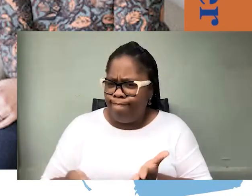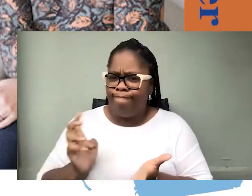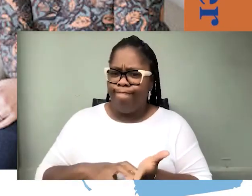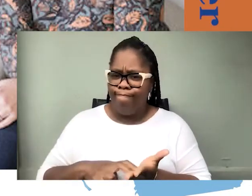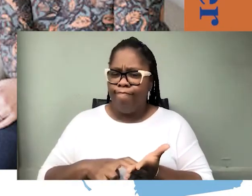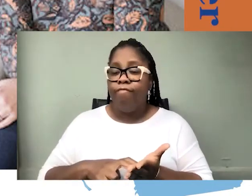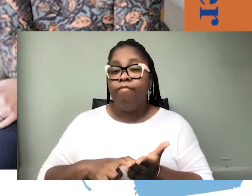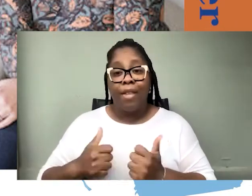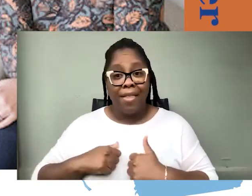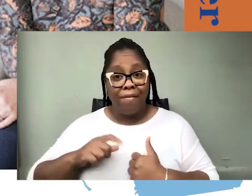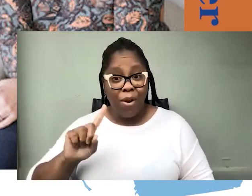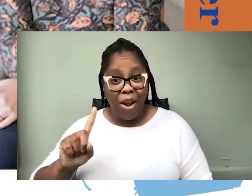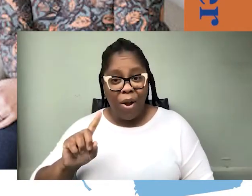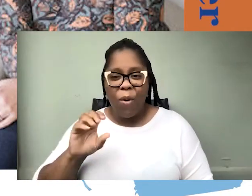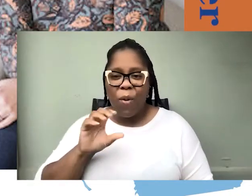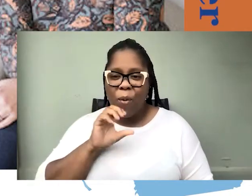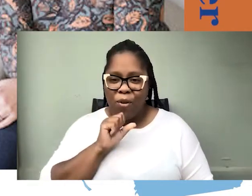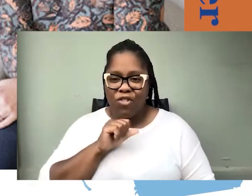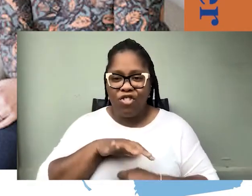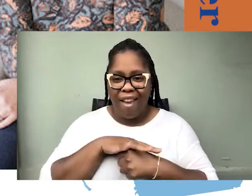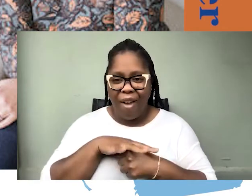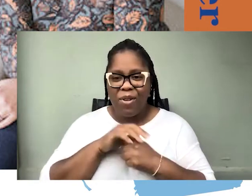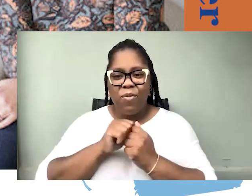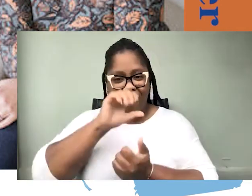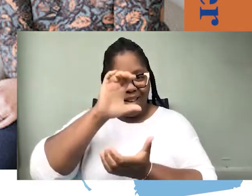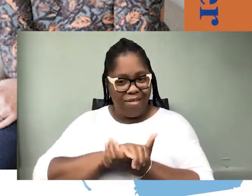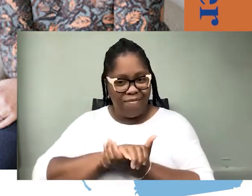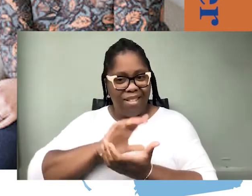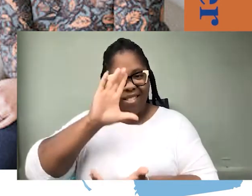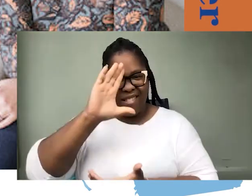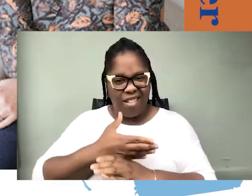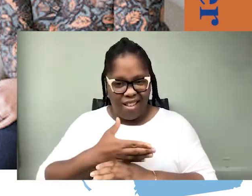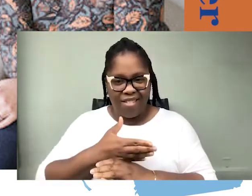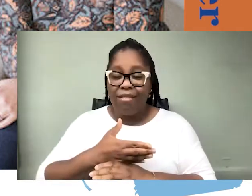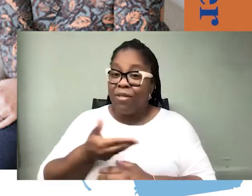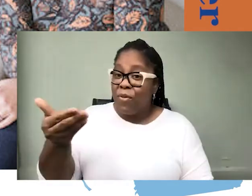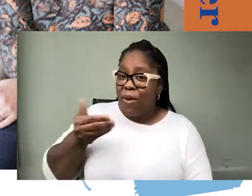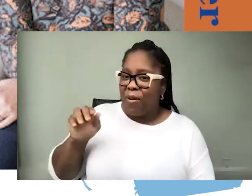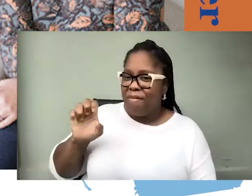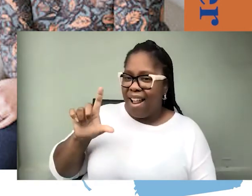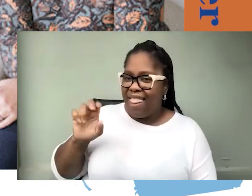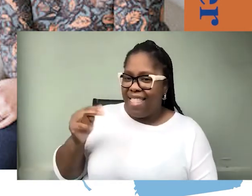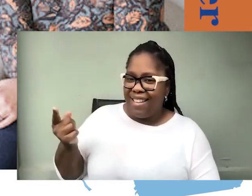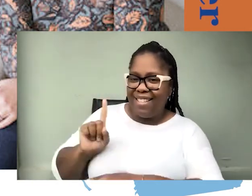her husband and their son. Please welcome Ellen to the stage.